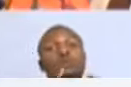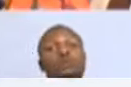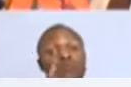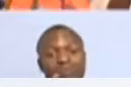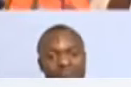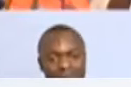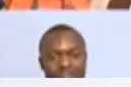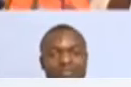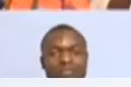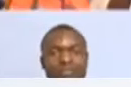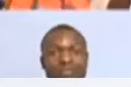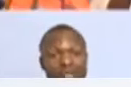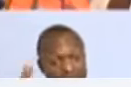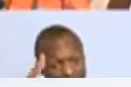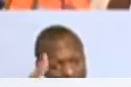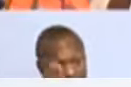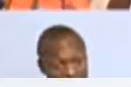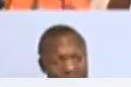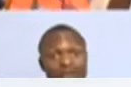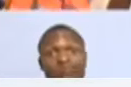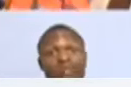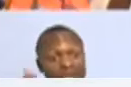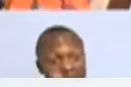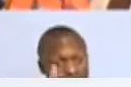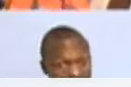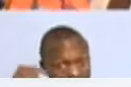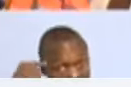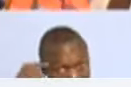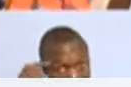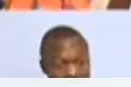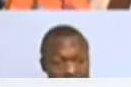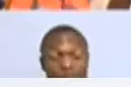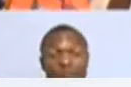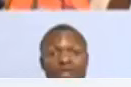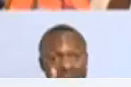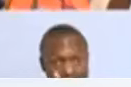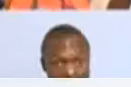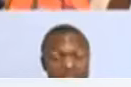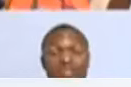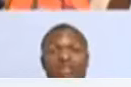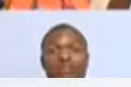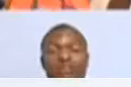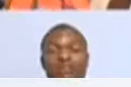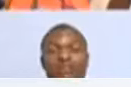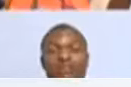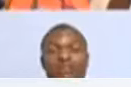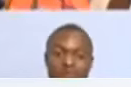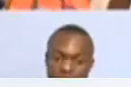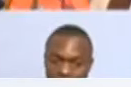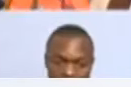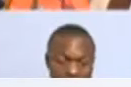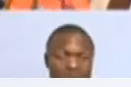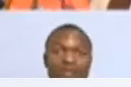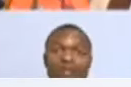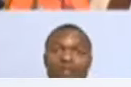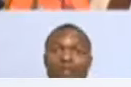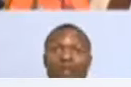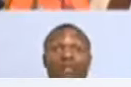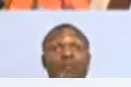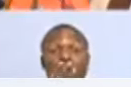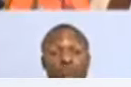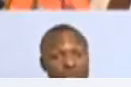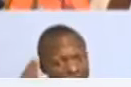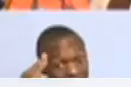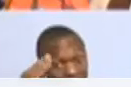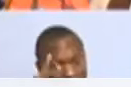be conscious of these issues. So your government is making these interventions, Madam Speaker. It is gratifying to note that our